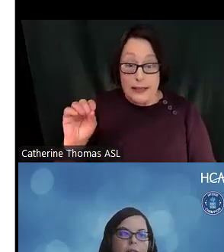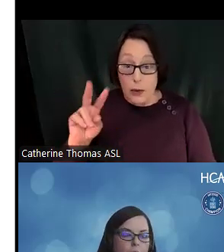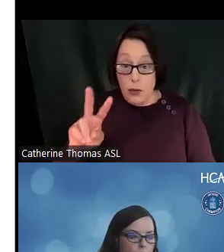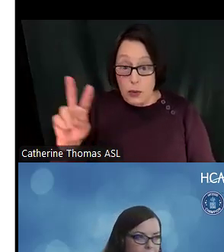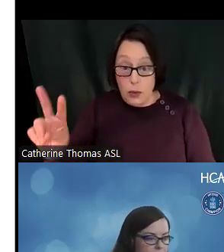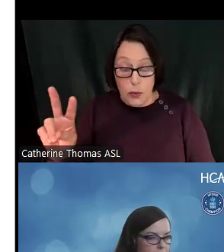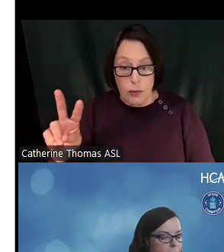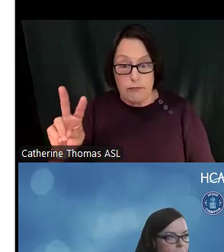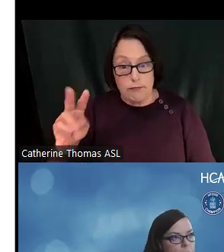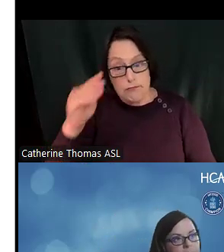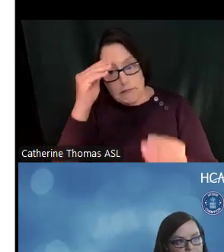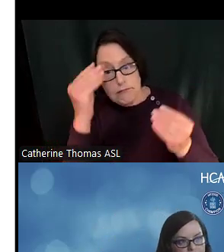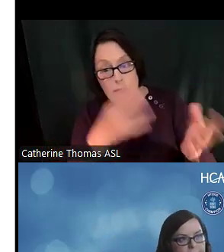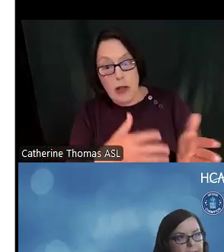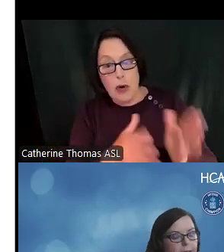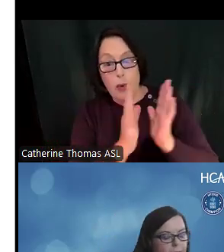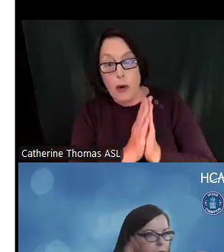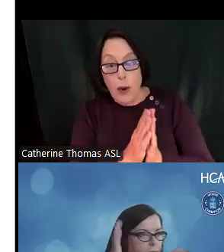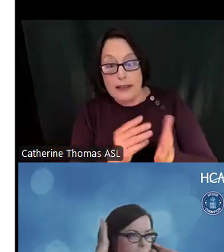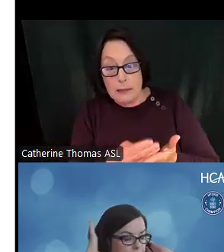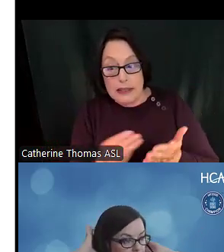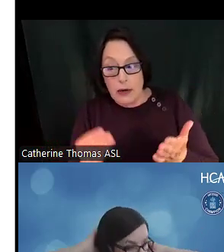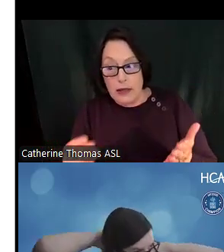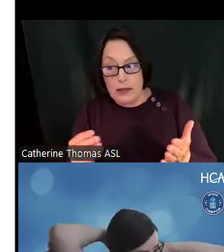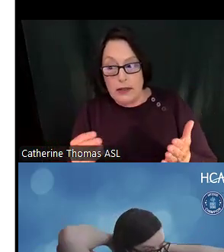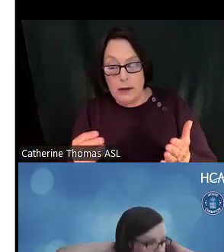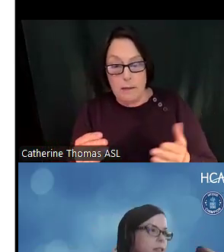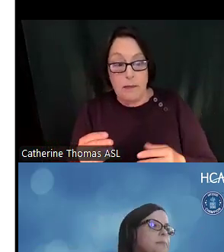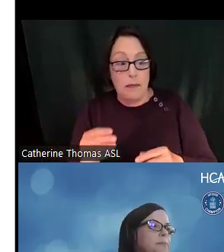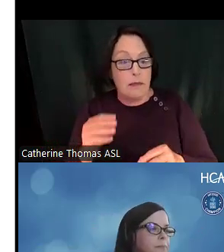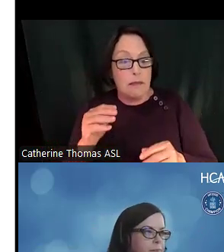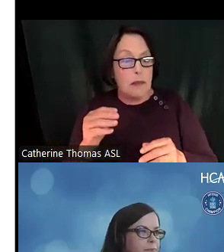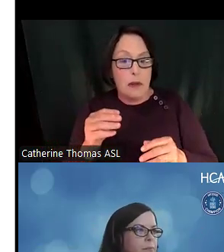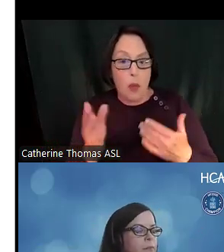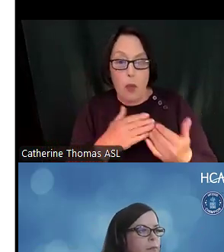3022 and request those materials in the language that you need.